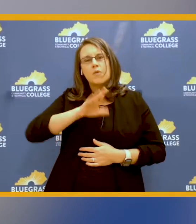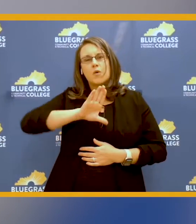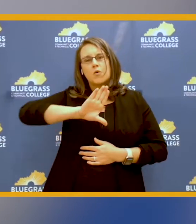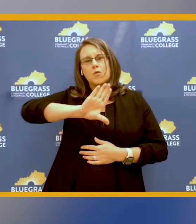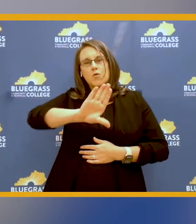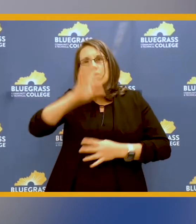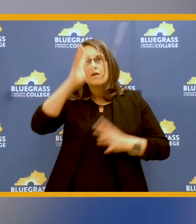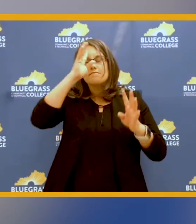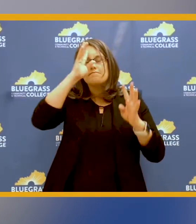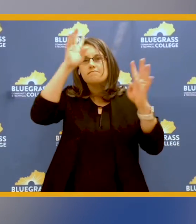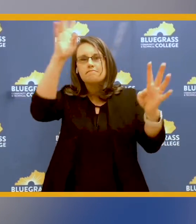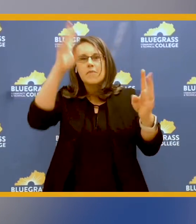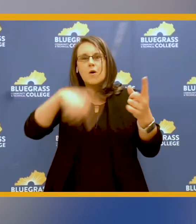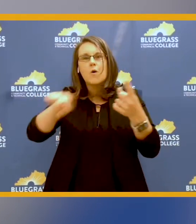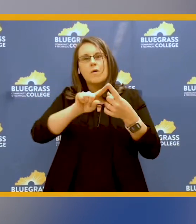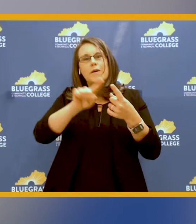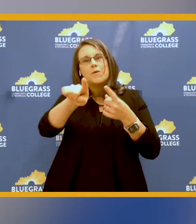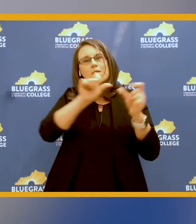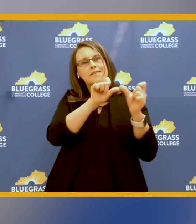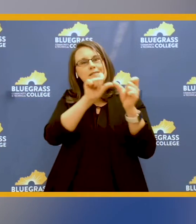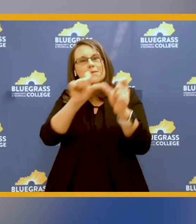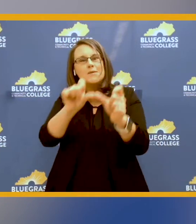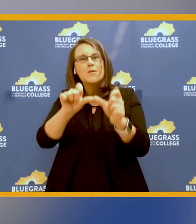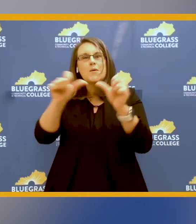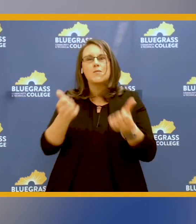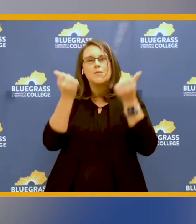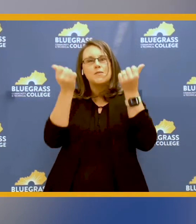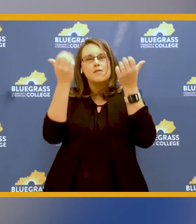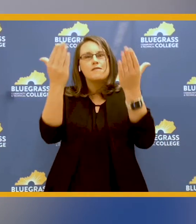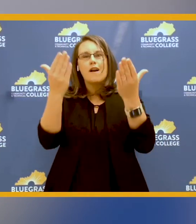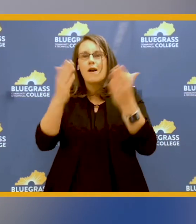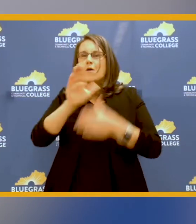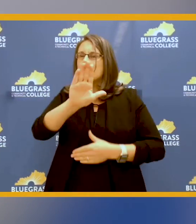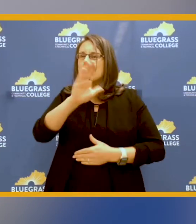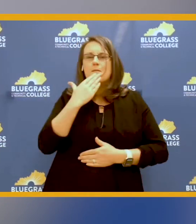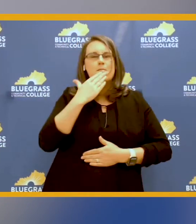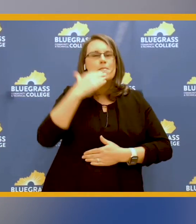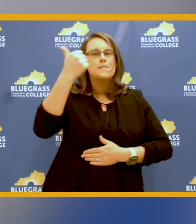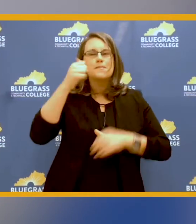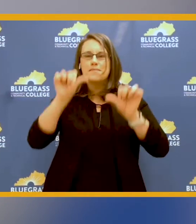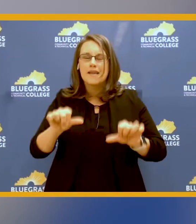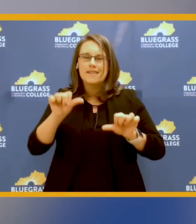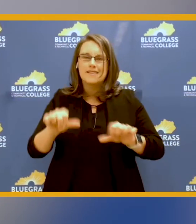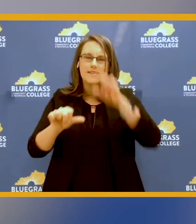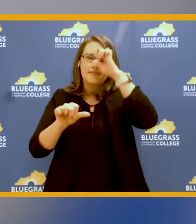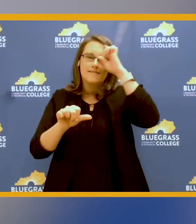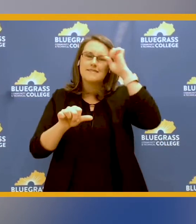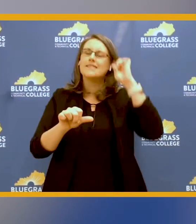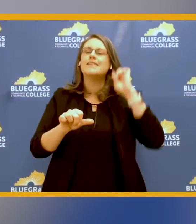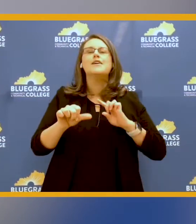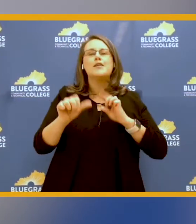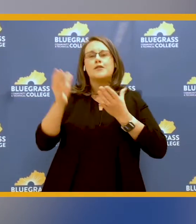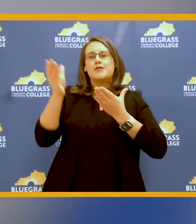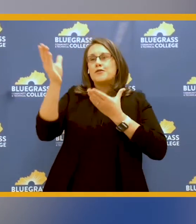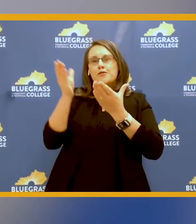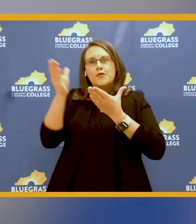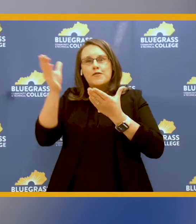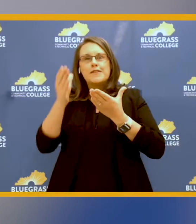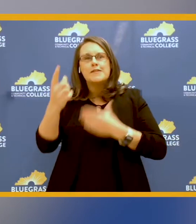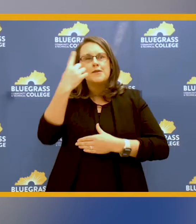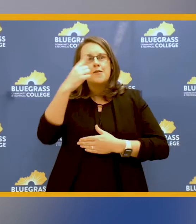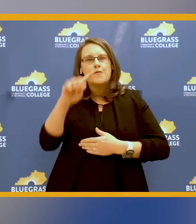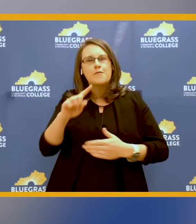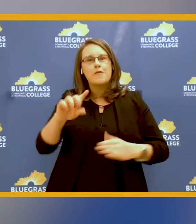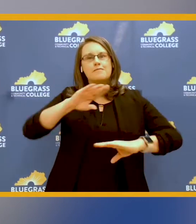your creativity as you continue to provide as best you can services